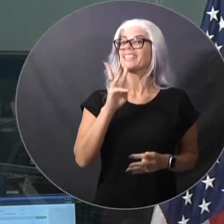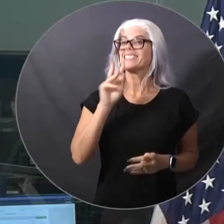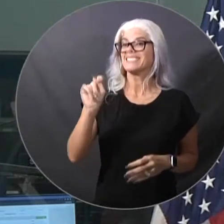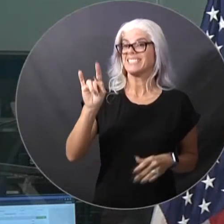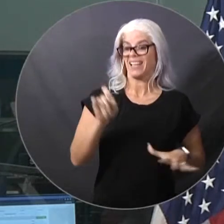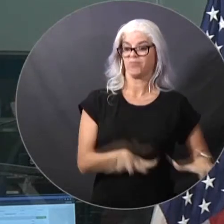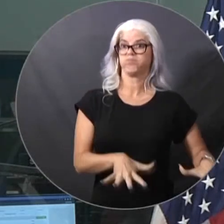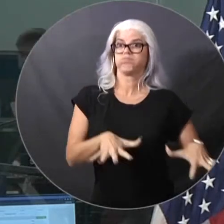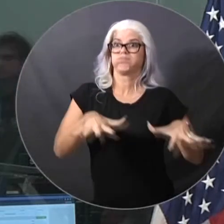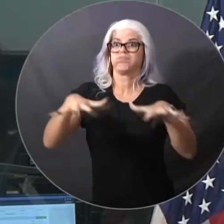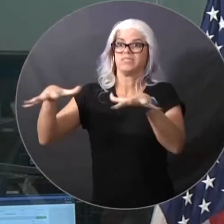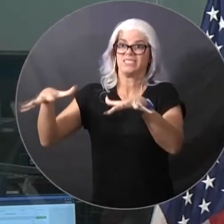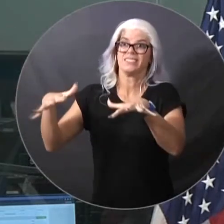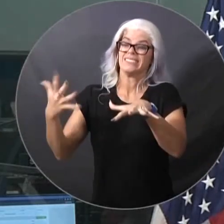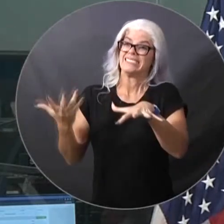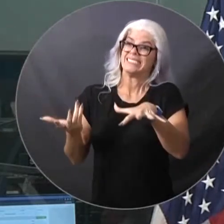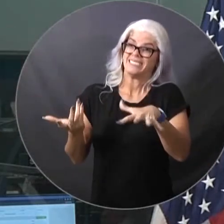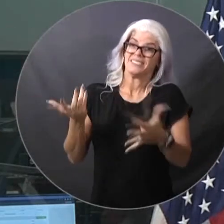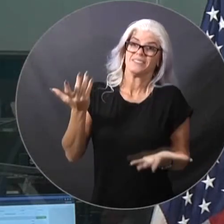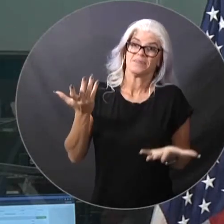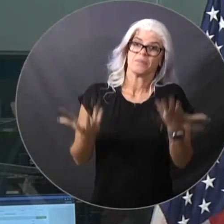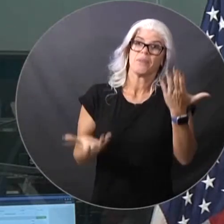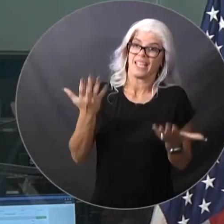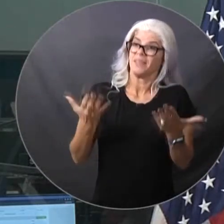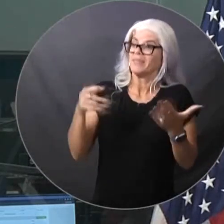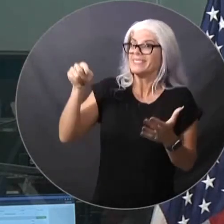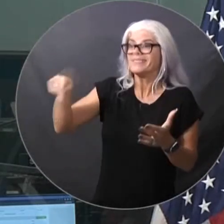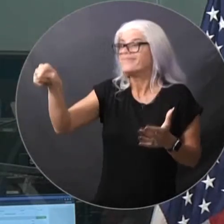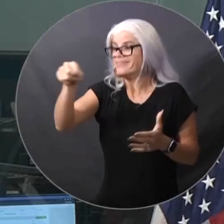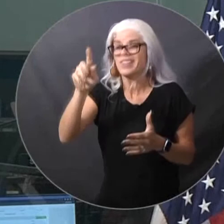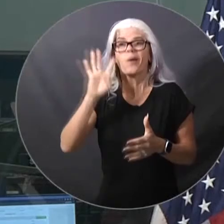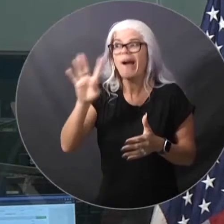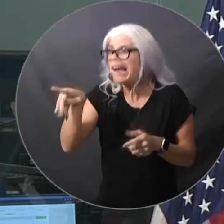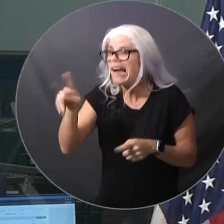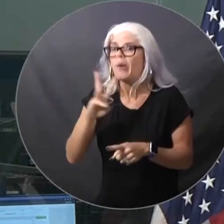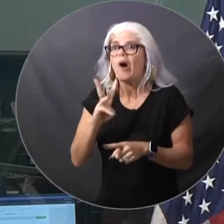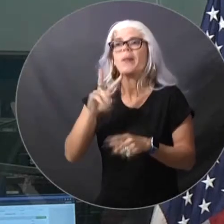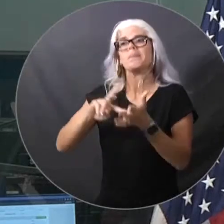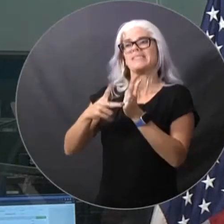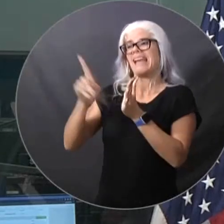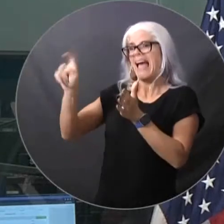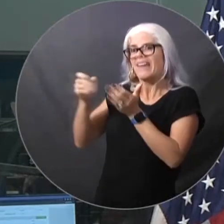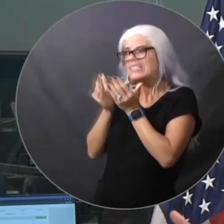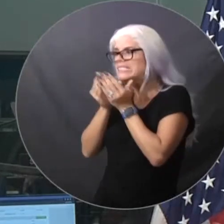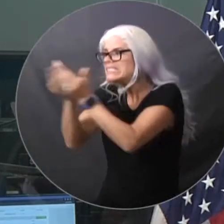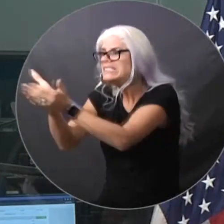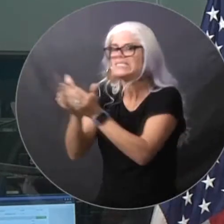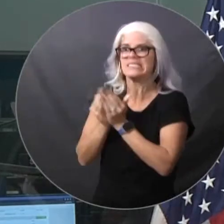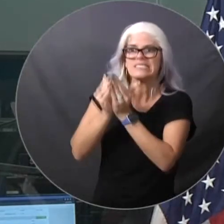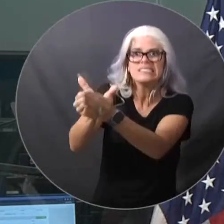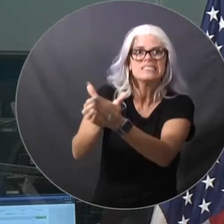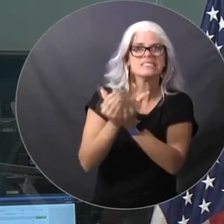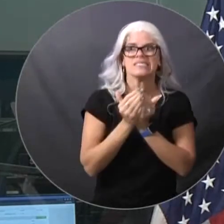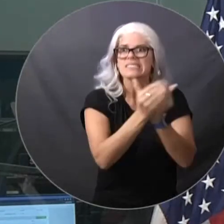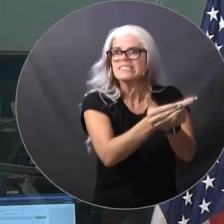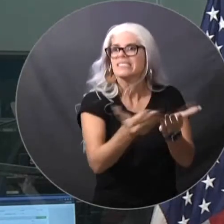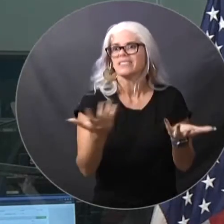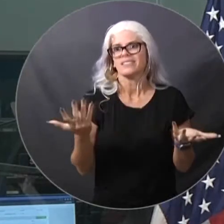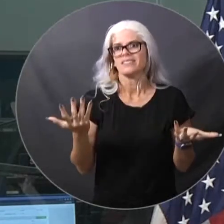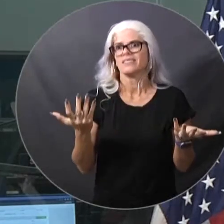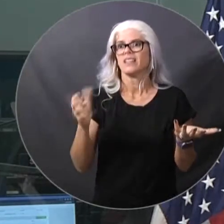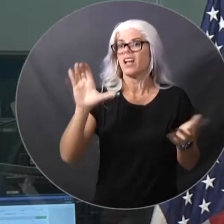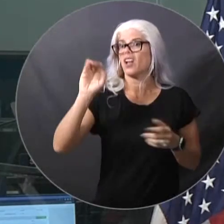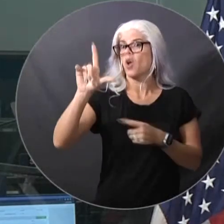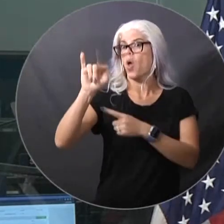be waterborne operations. Now, there are some where you're going to need to use the water to get to some of the barrier islands anyways. But you look at like Collier County, I mean,